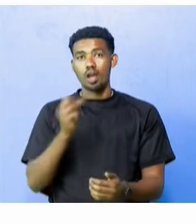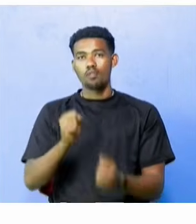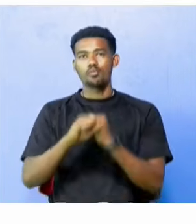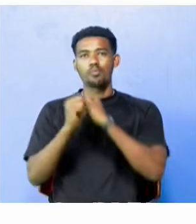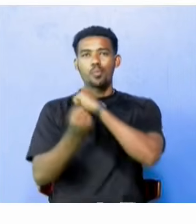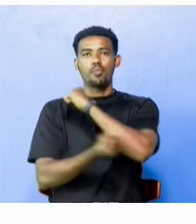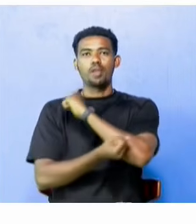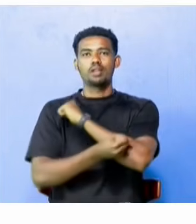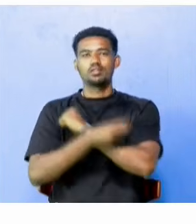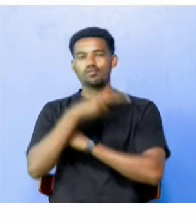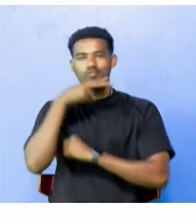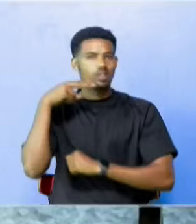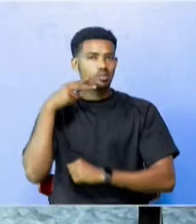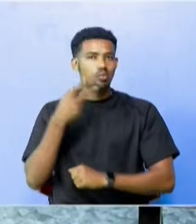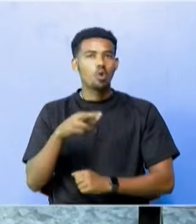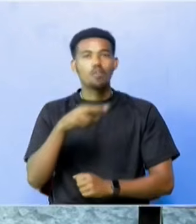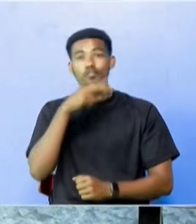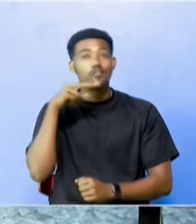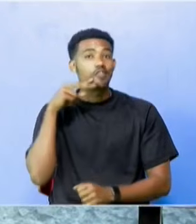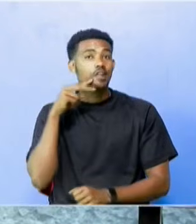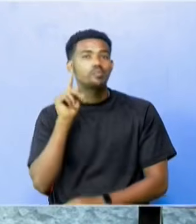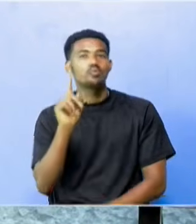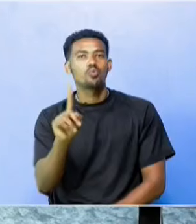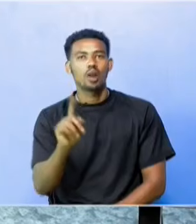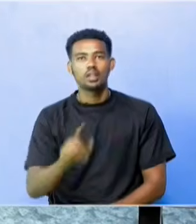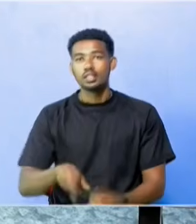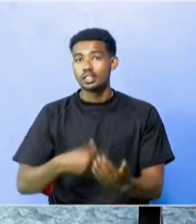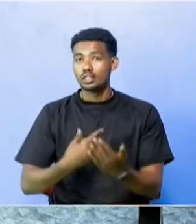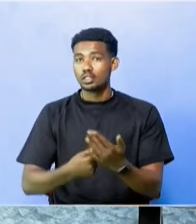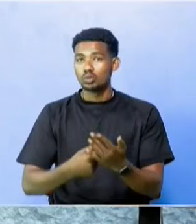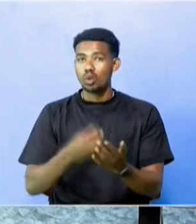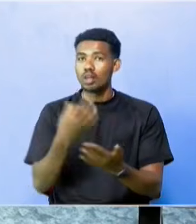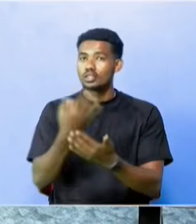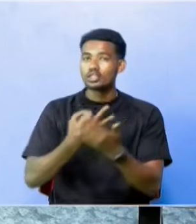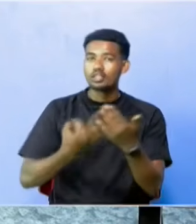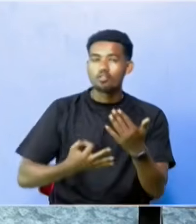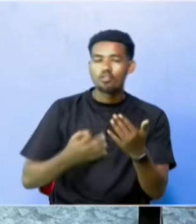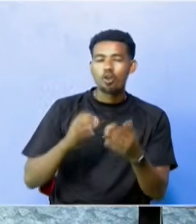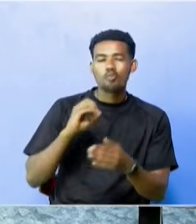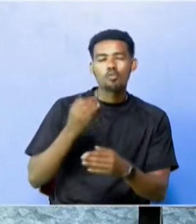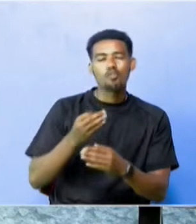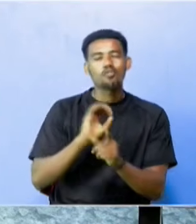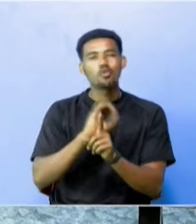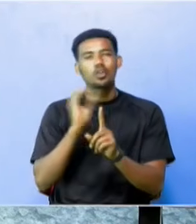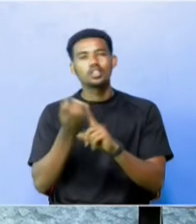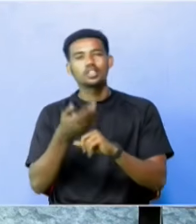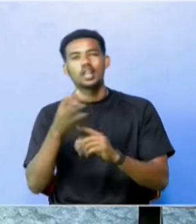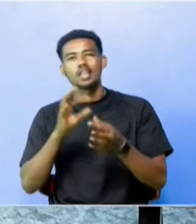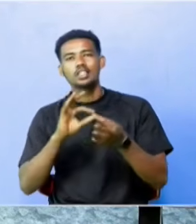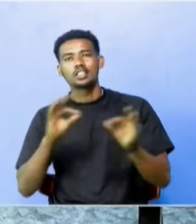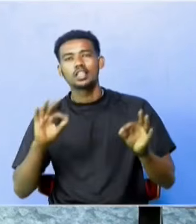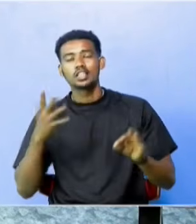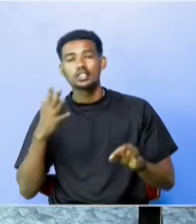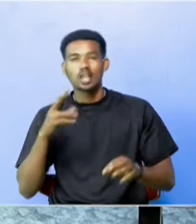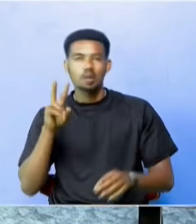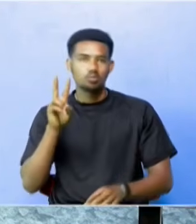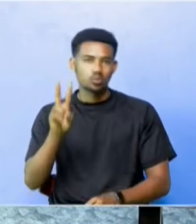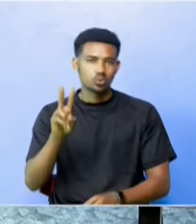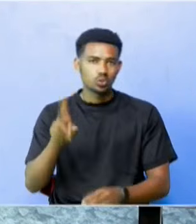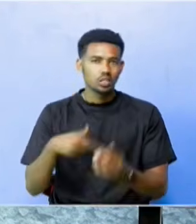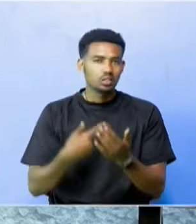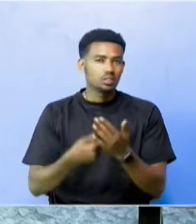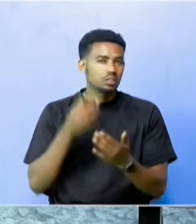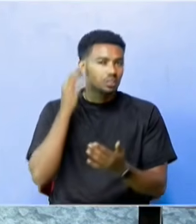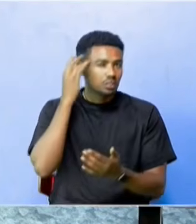call verb 1. This is the form of conditional sentence, type 2, which is imaginary